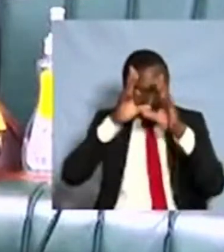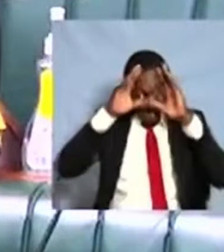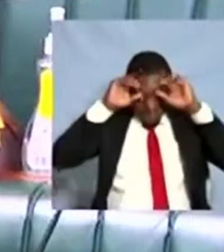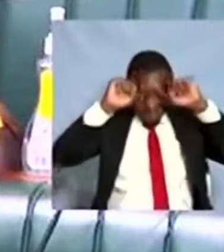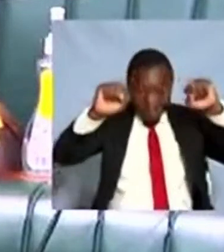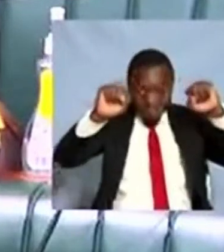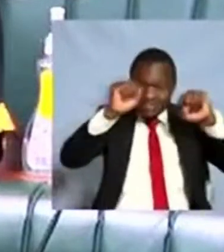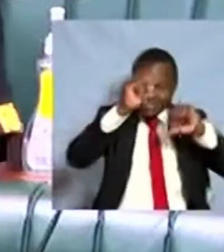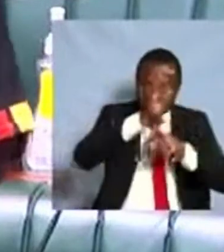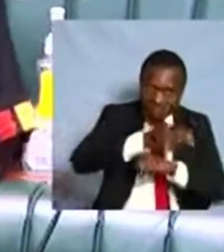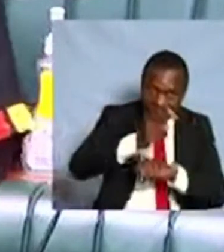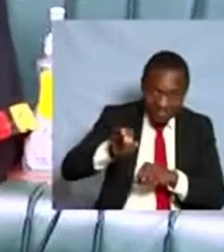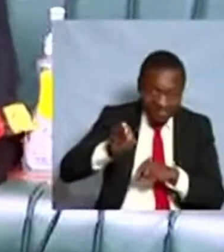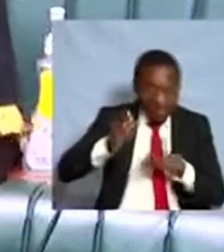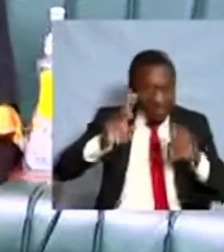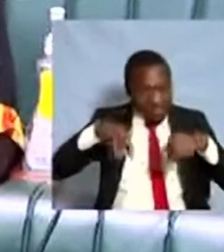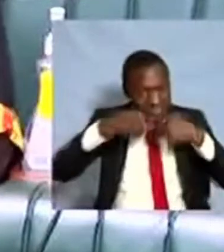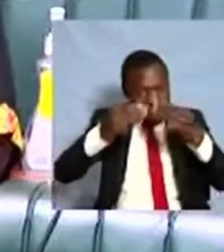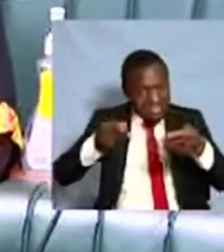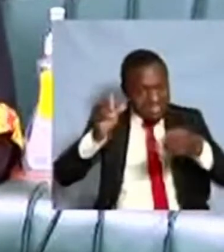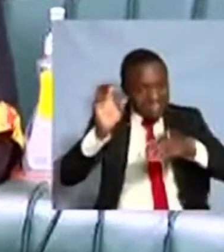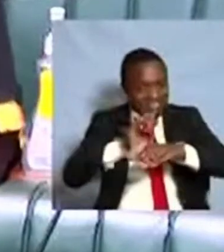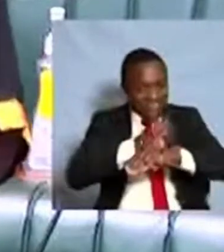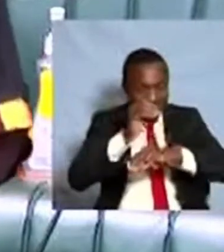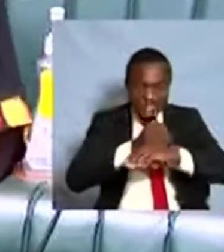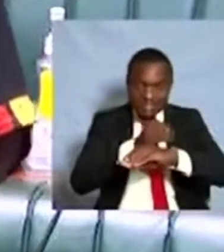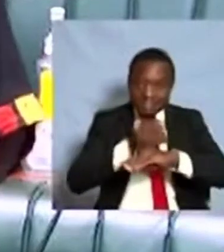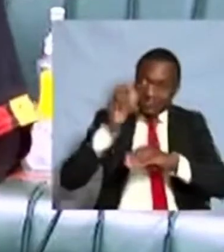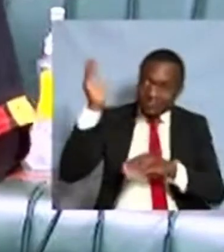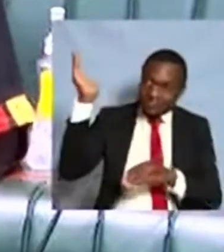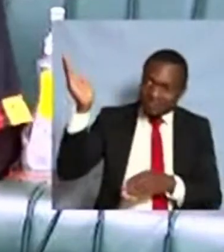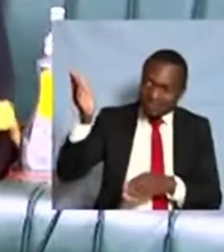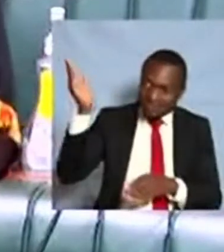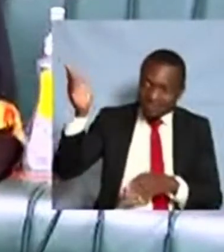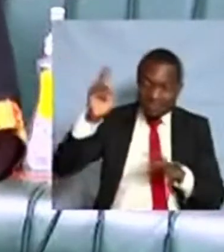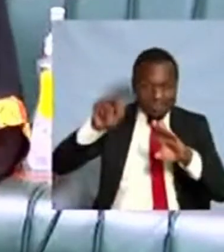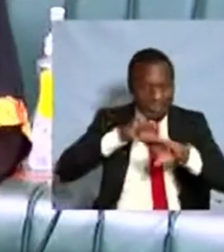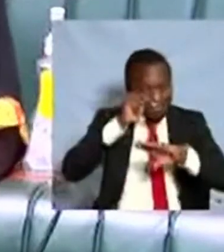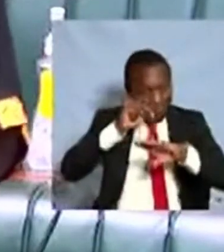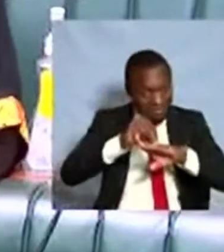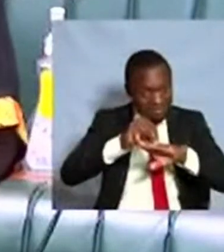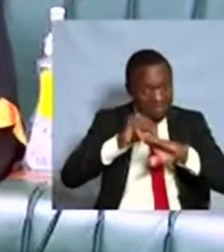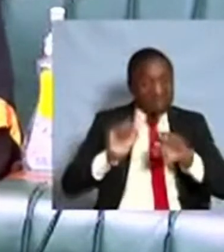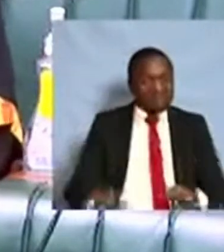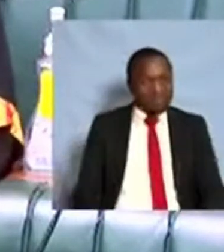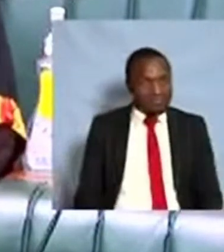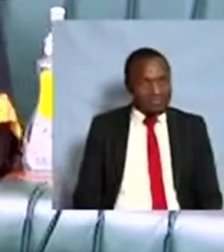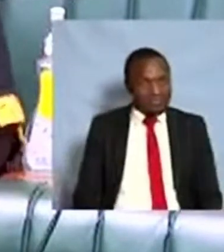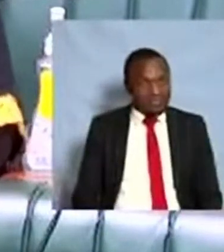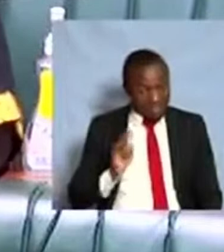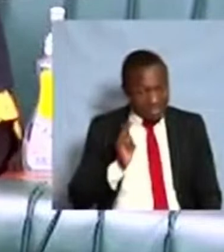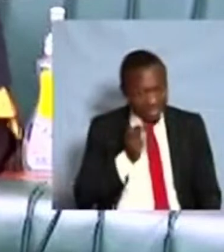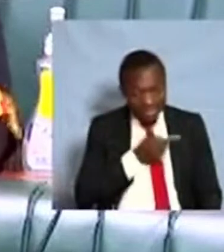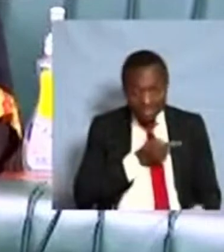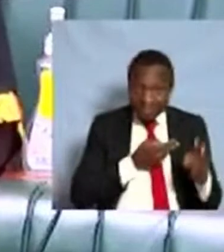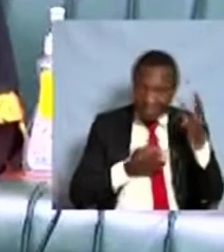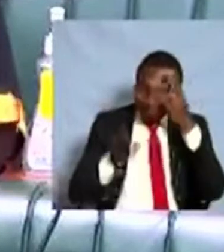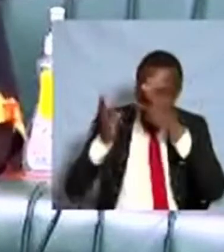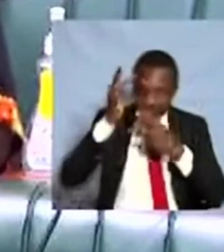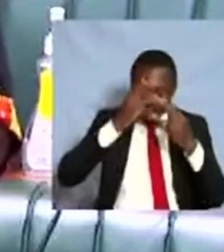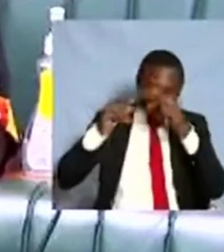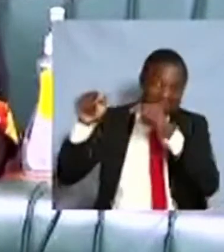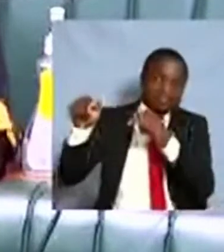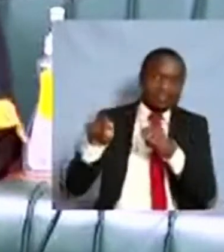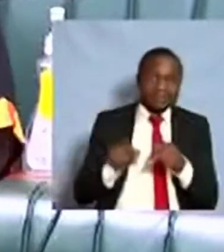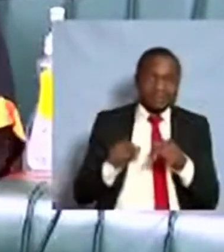Hakainde Hichilema, when given this opportunity to address the nation, as far as we are concerned, he comes